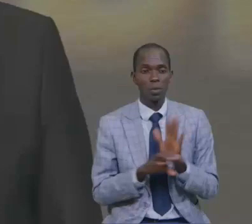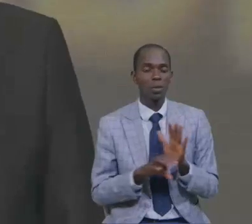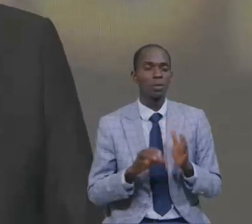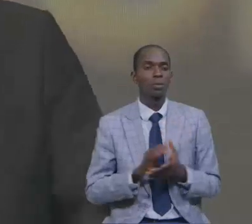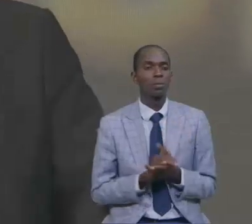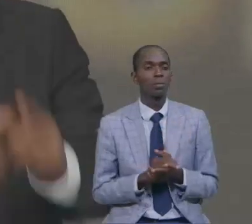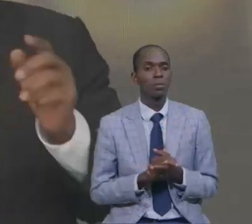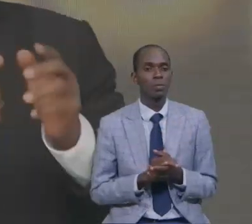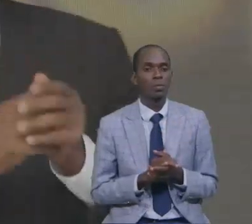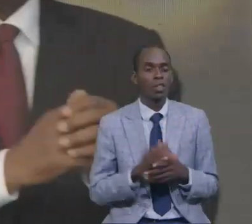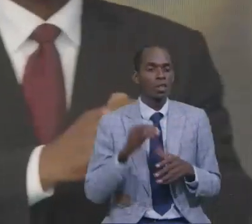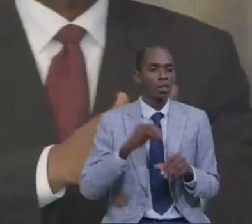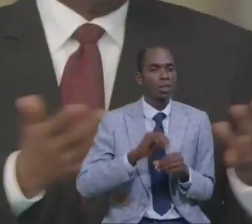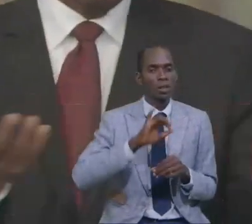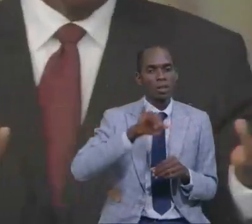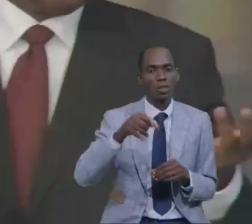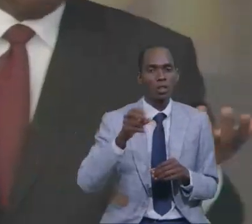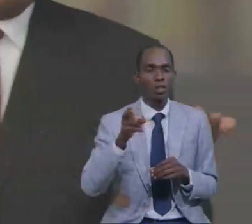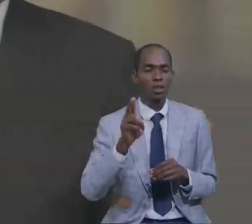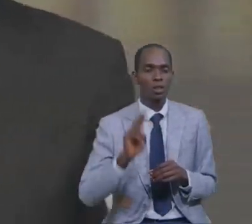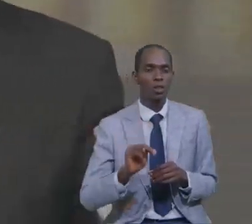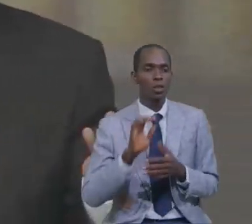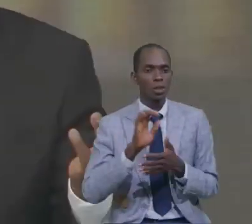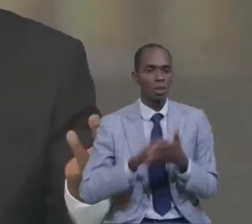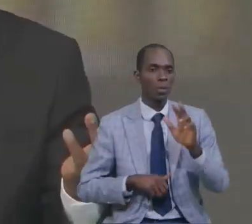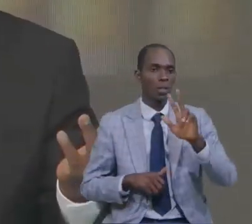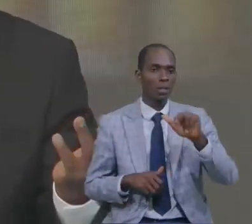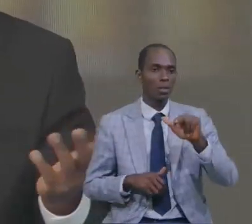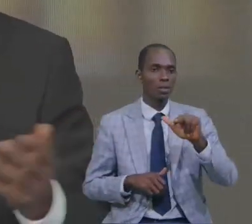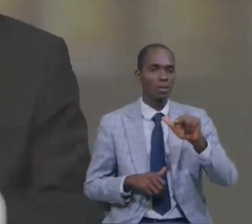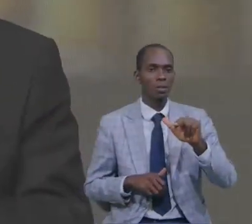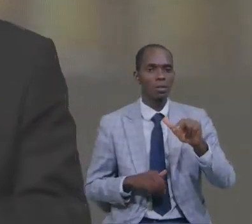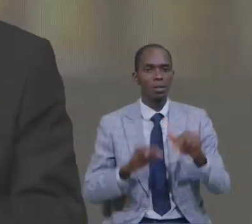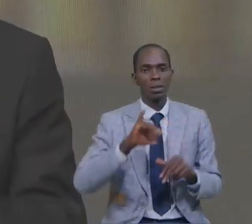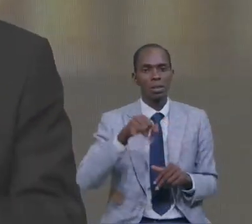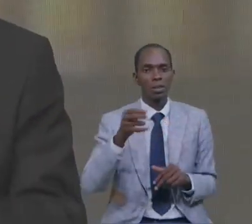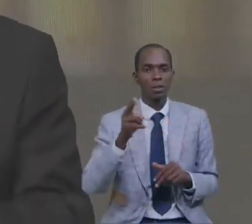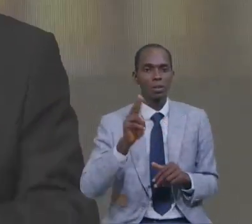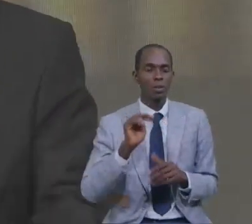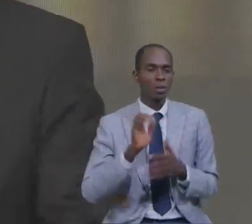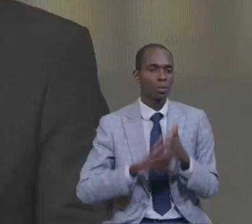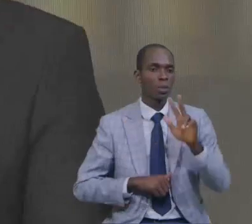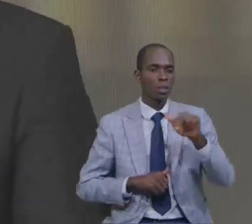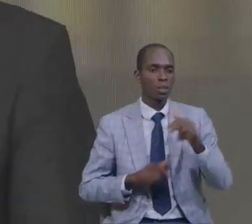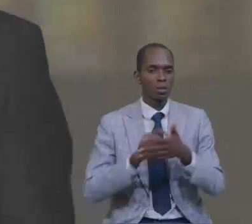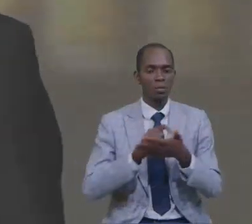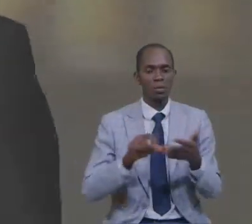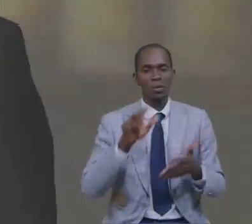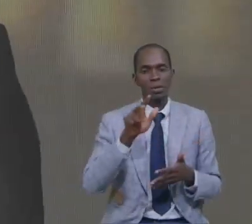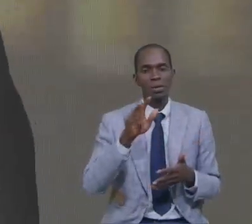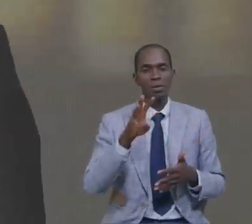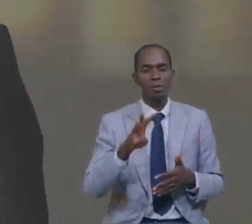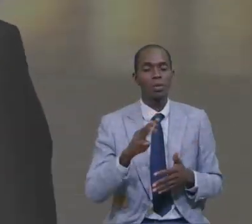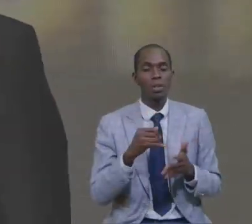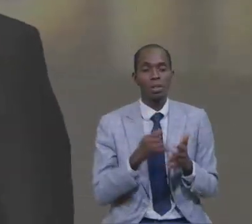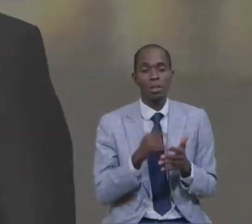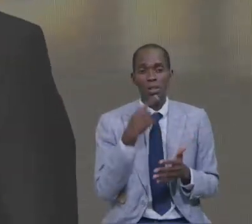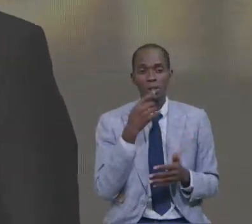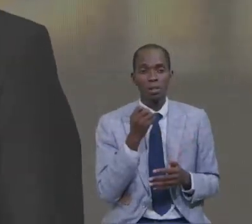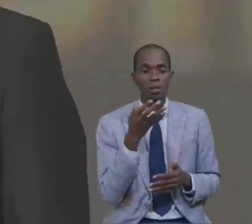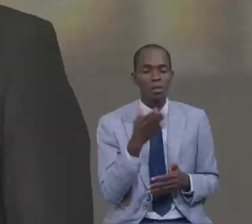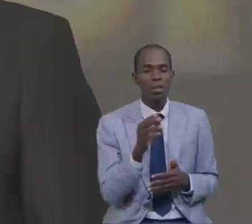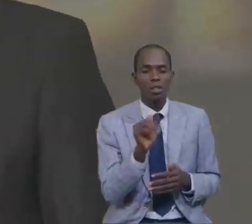34. It says, a new commandment I give unto you, that ye love